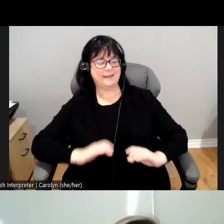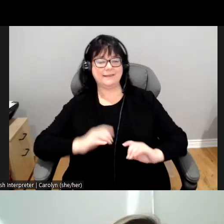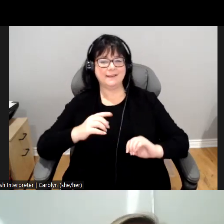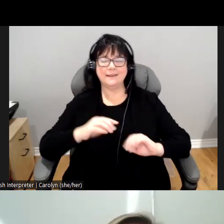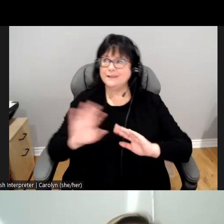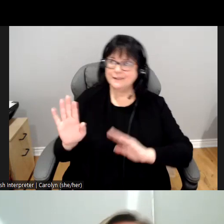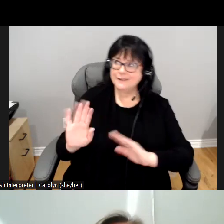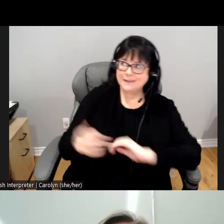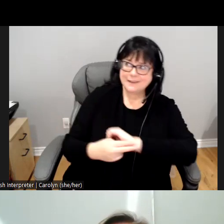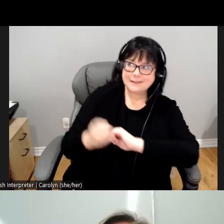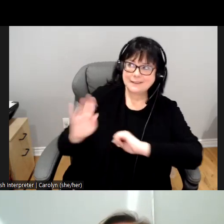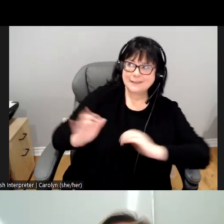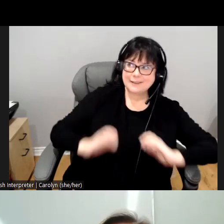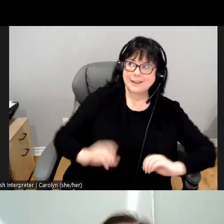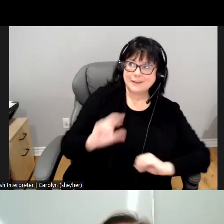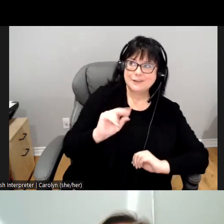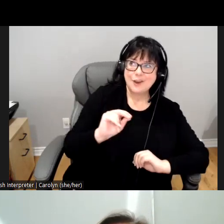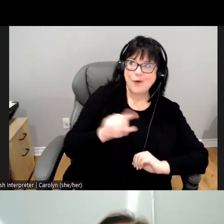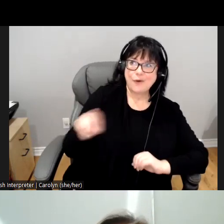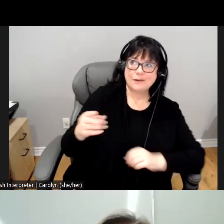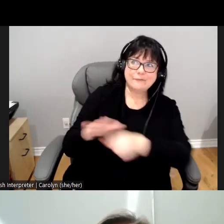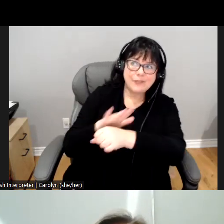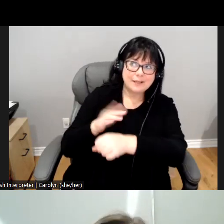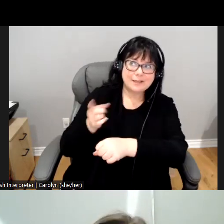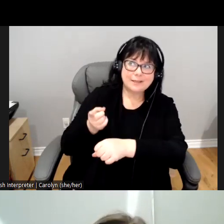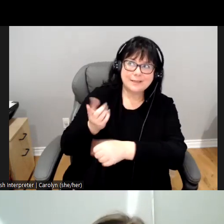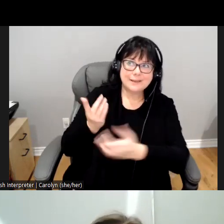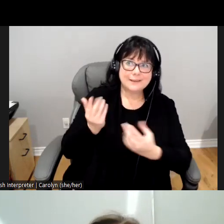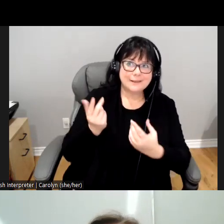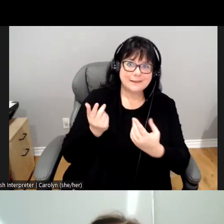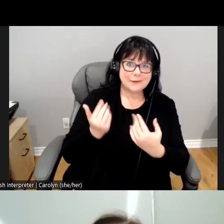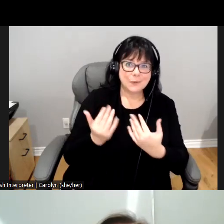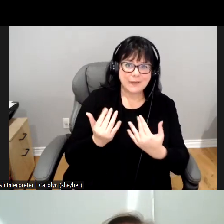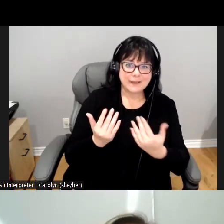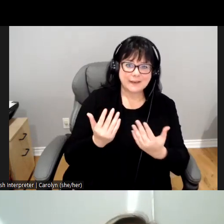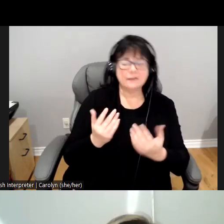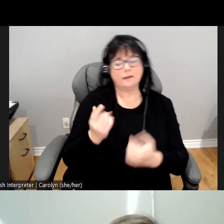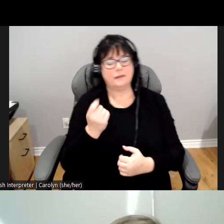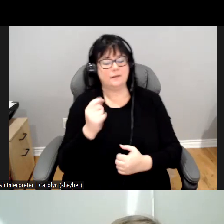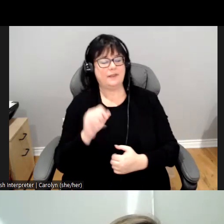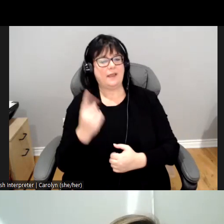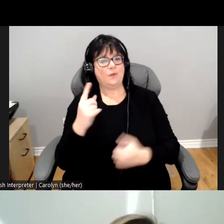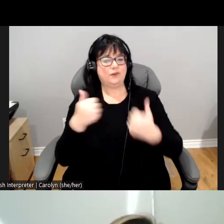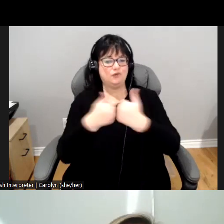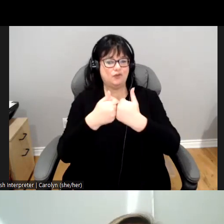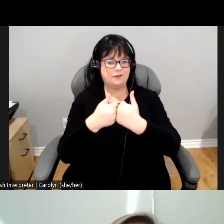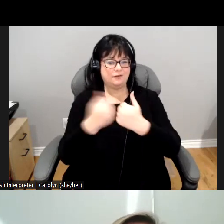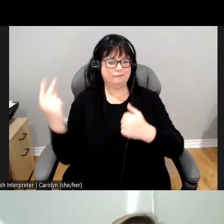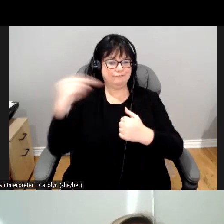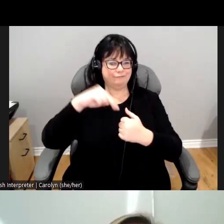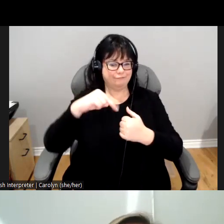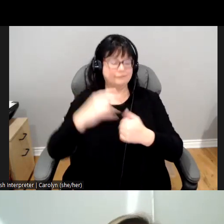actually access service. So that was a bit of a challenge we had to deal with. And then capacity was also a challenge because we